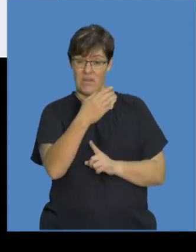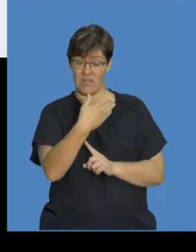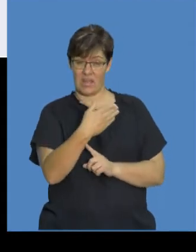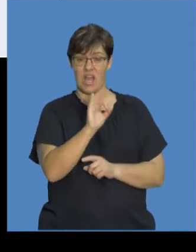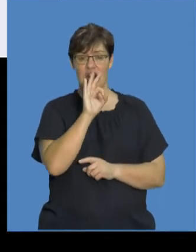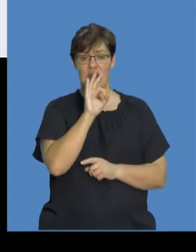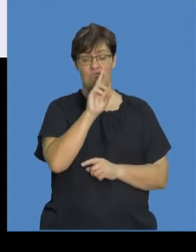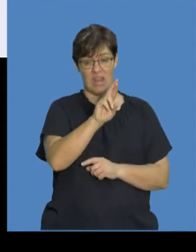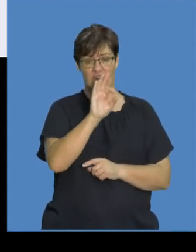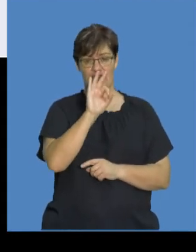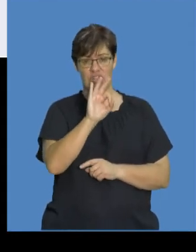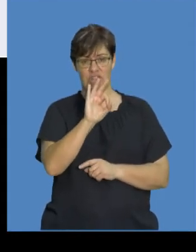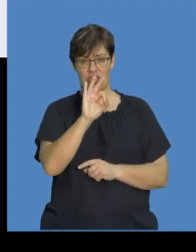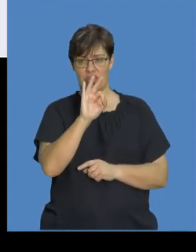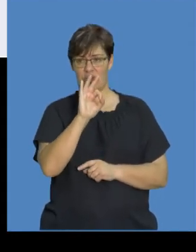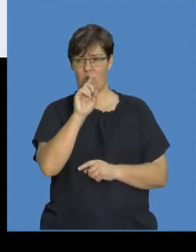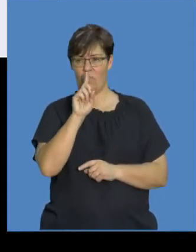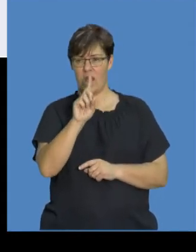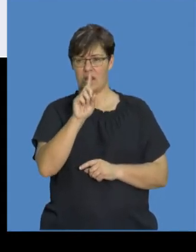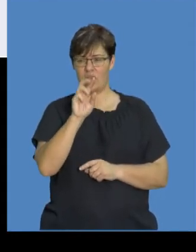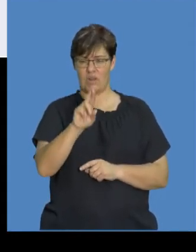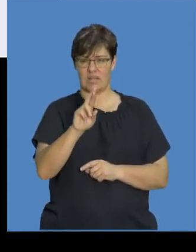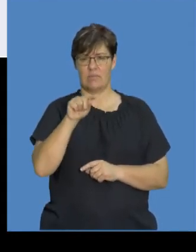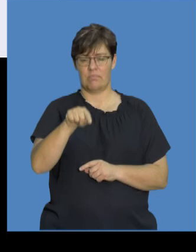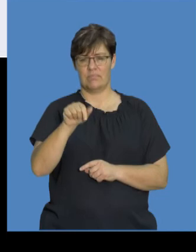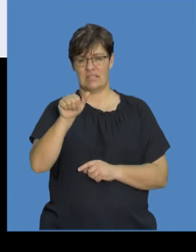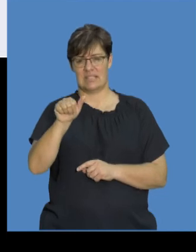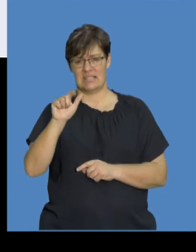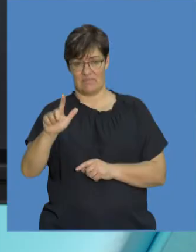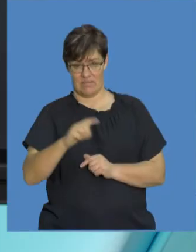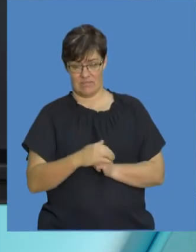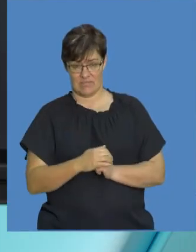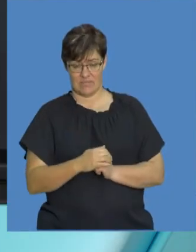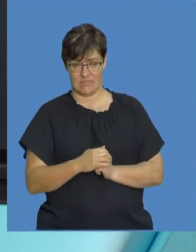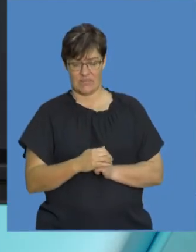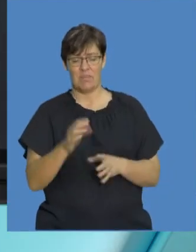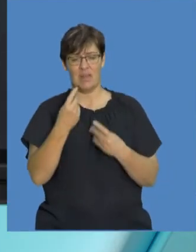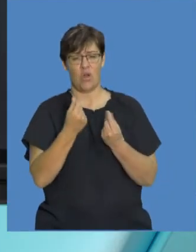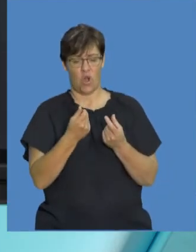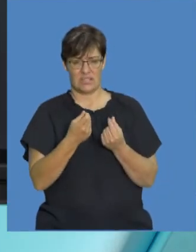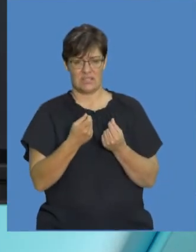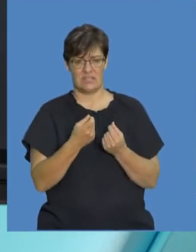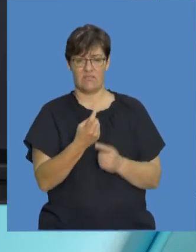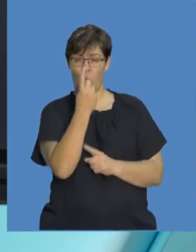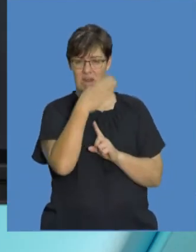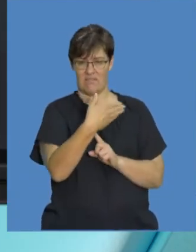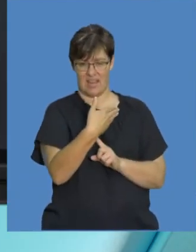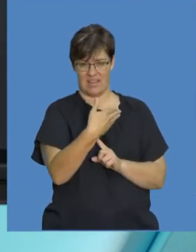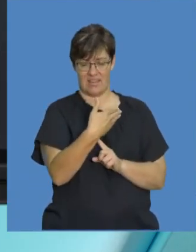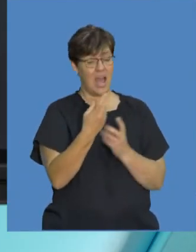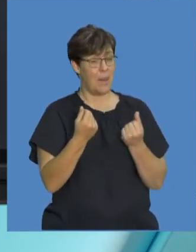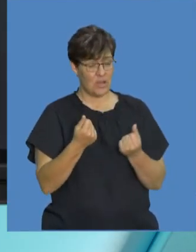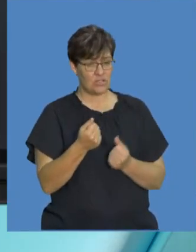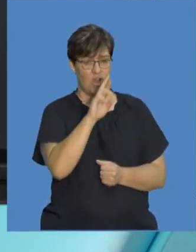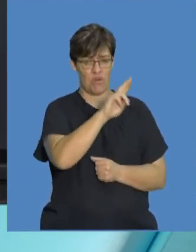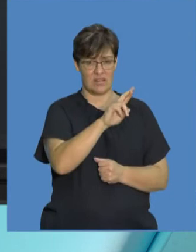of 31 Rand and 67 cents. So that is the cost of manufacturing one